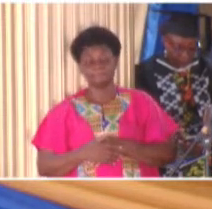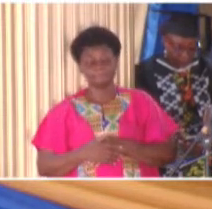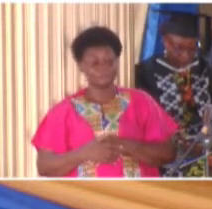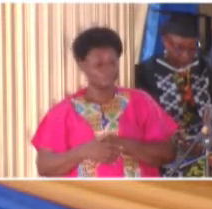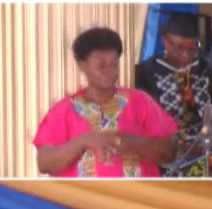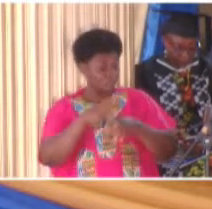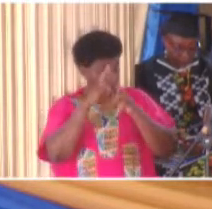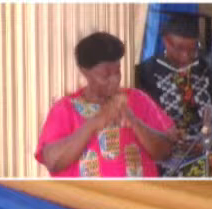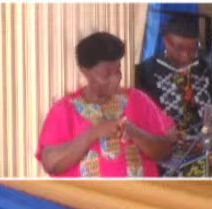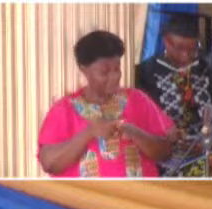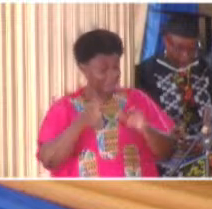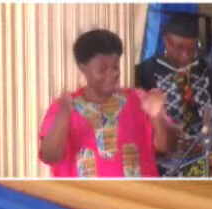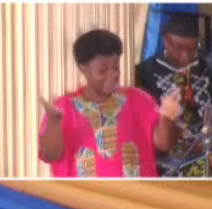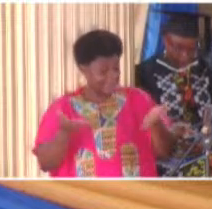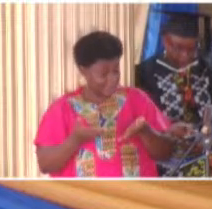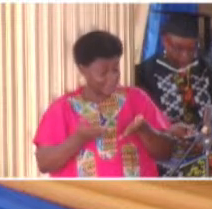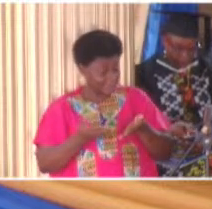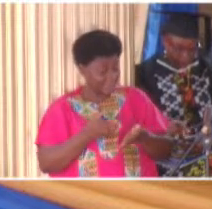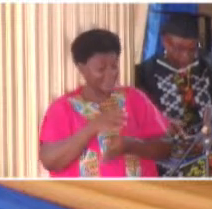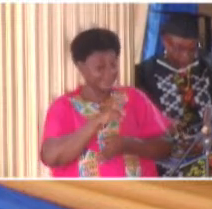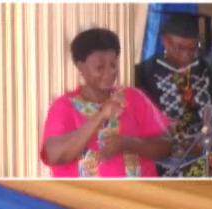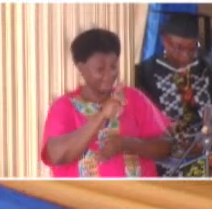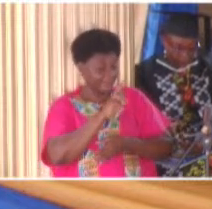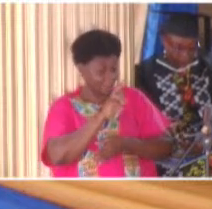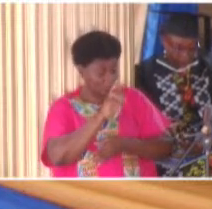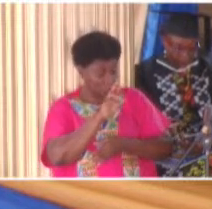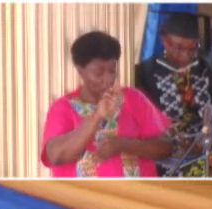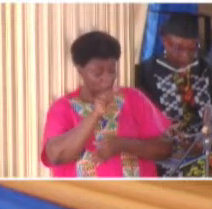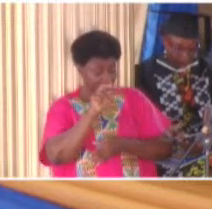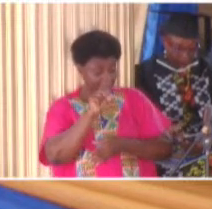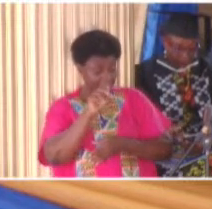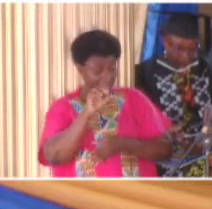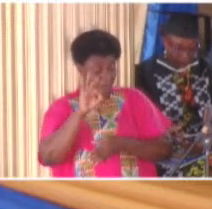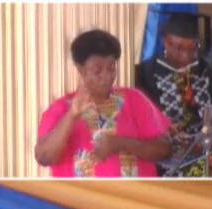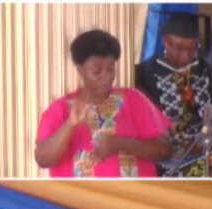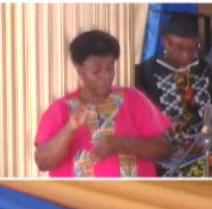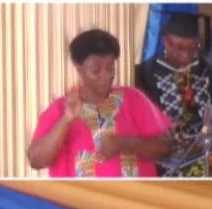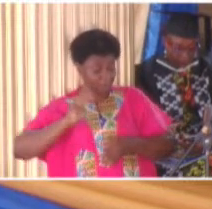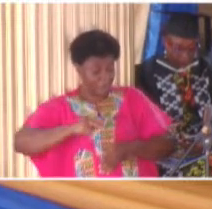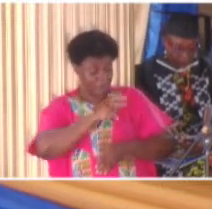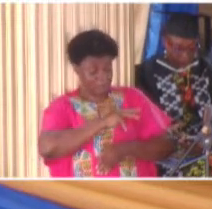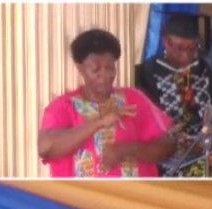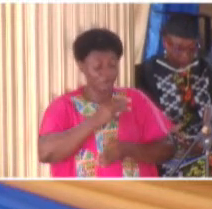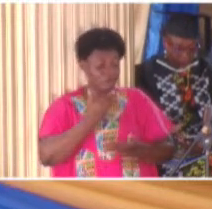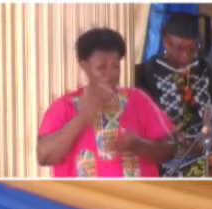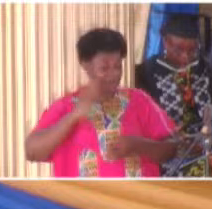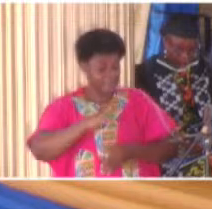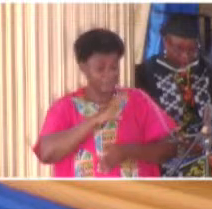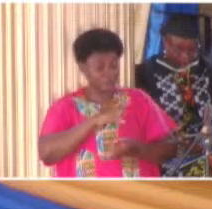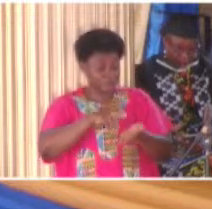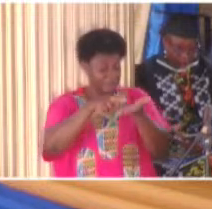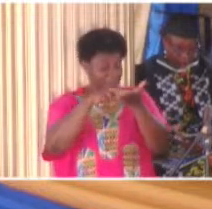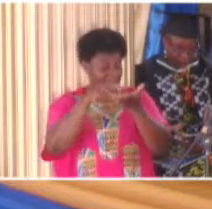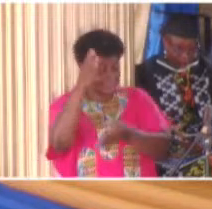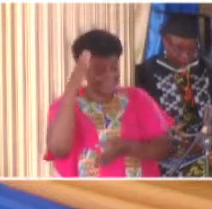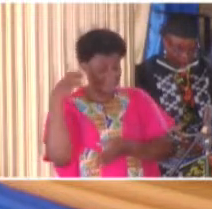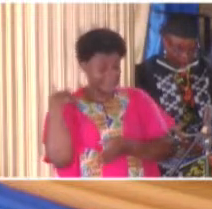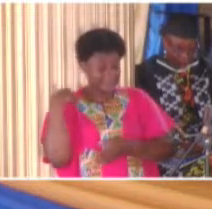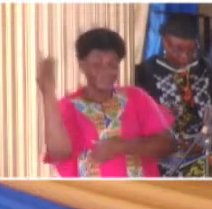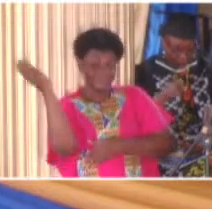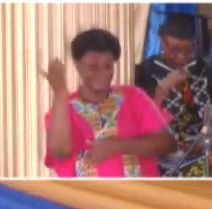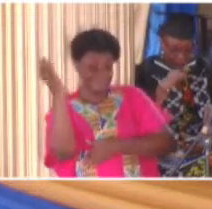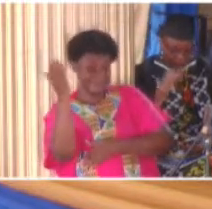respectfully invite Professor Ransford Jampo, Member of Council representing the Chancellor, to deliver his